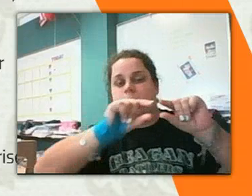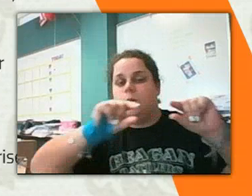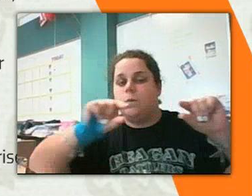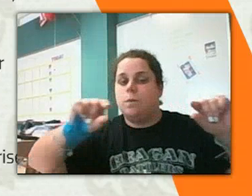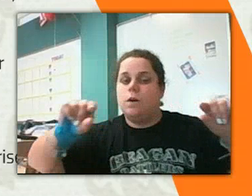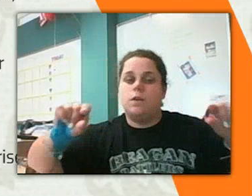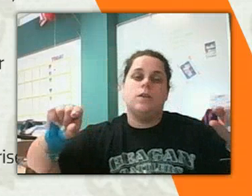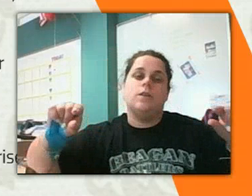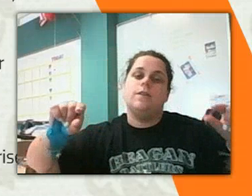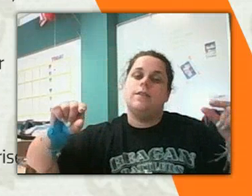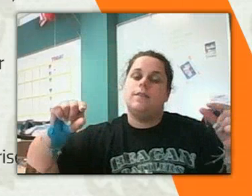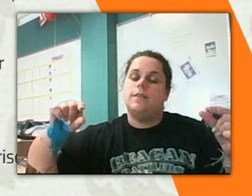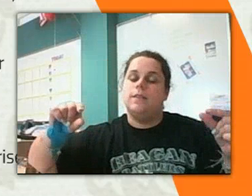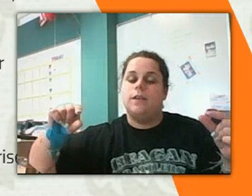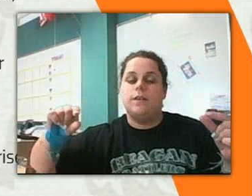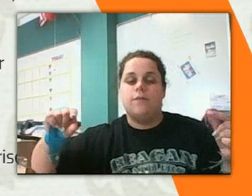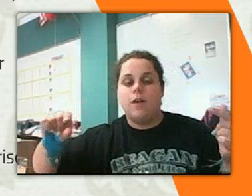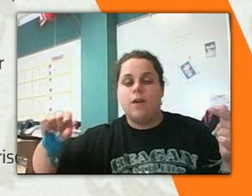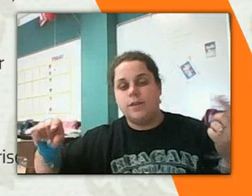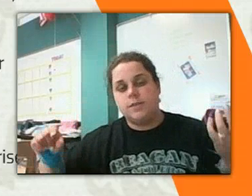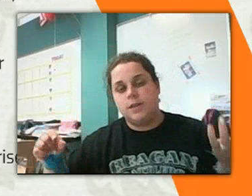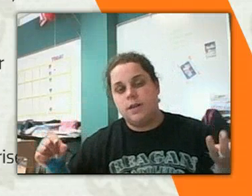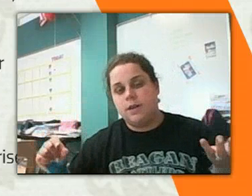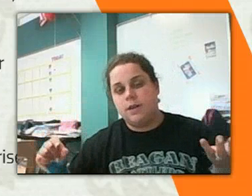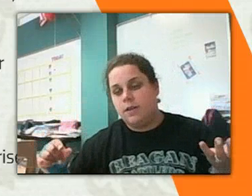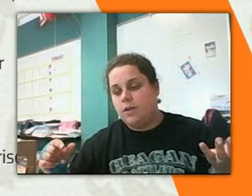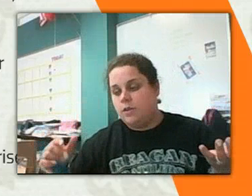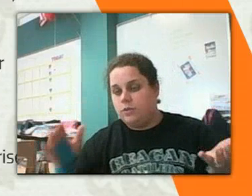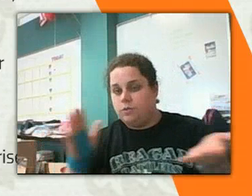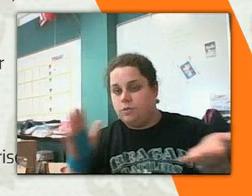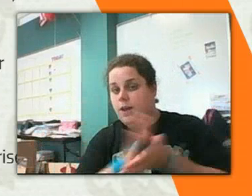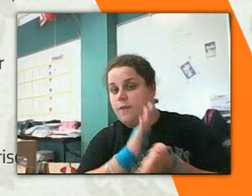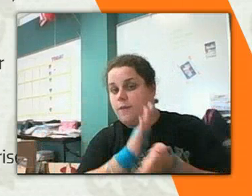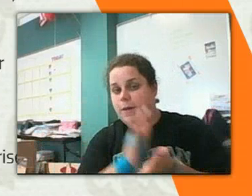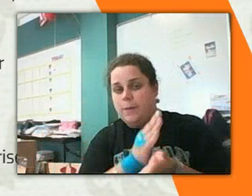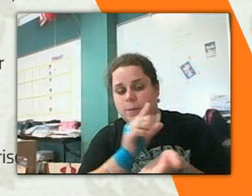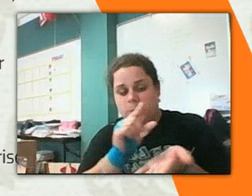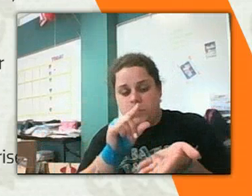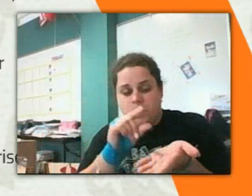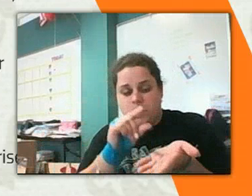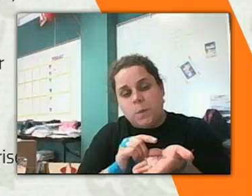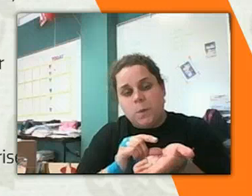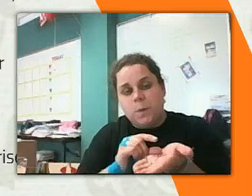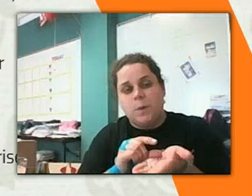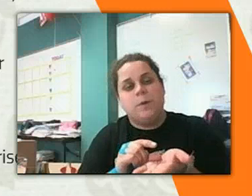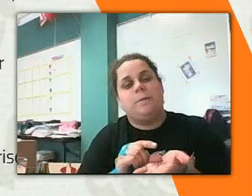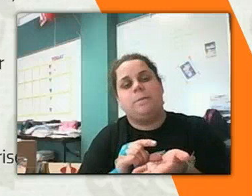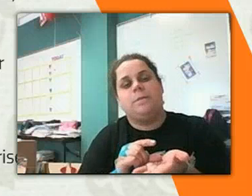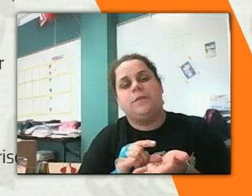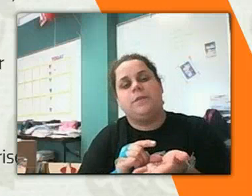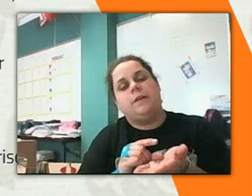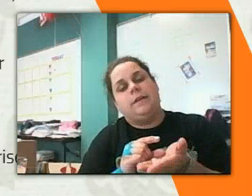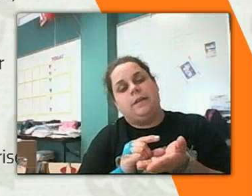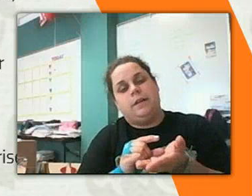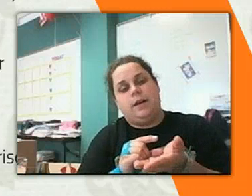like shallow water or a thin layer of ice. You could have papers.